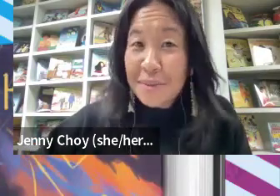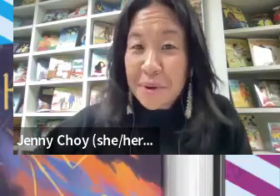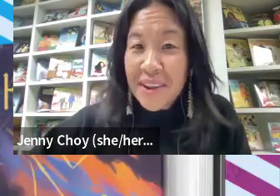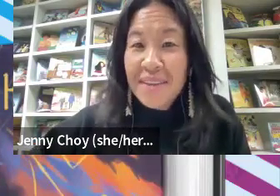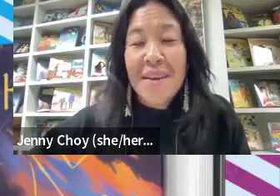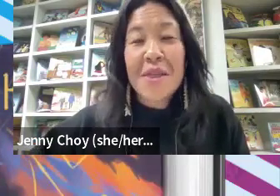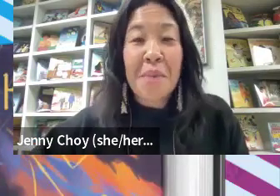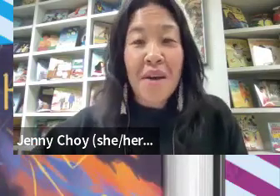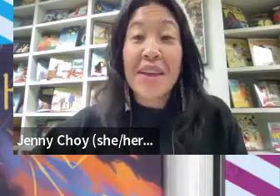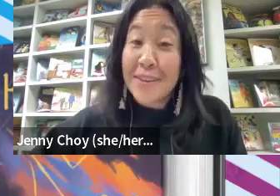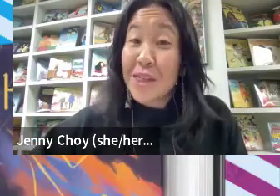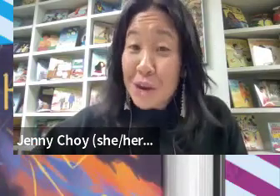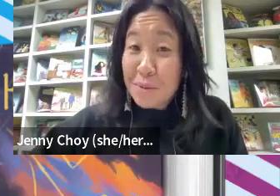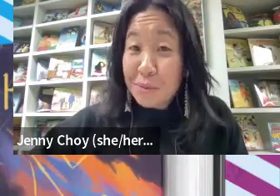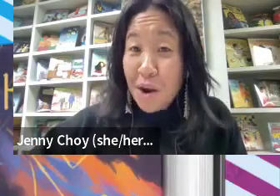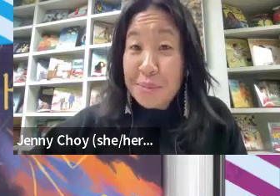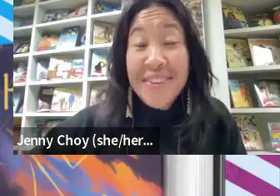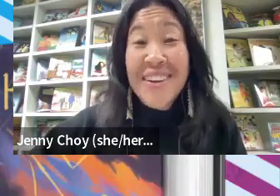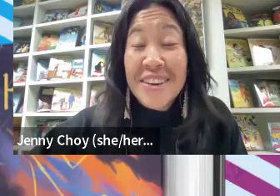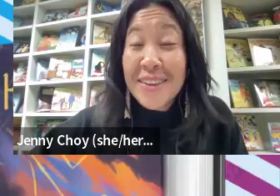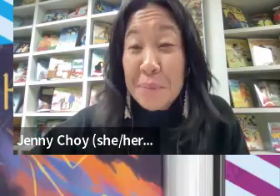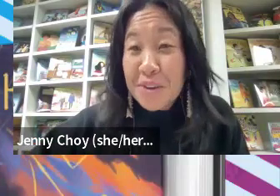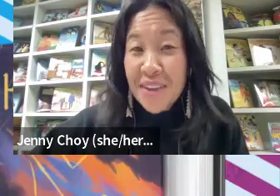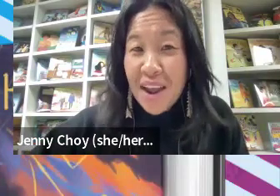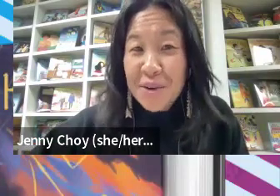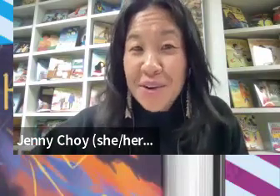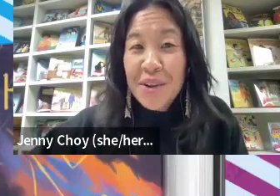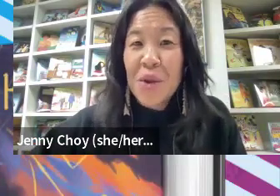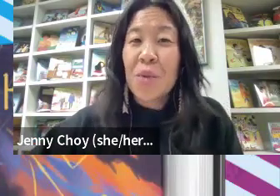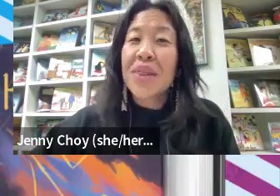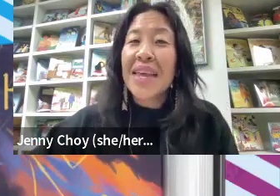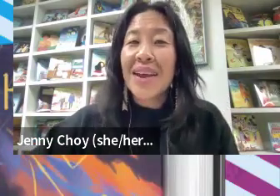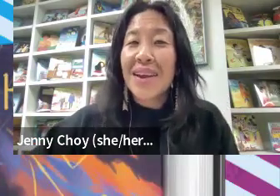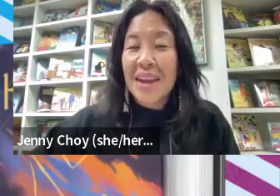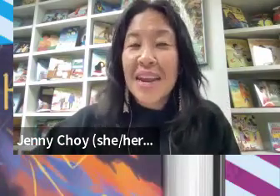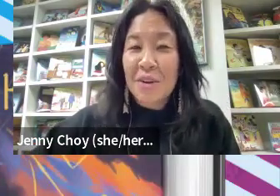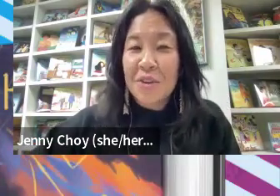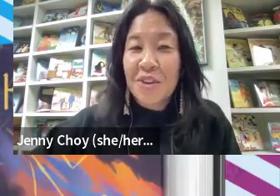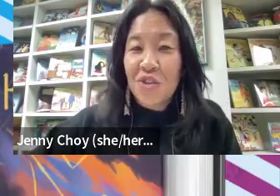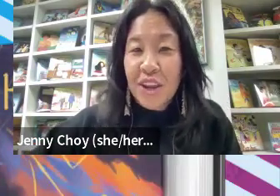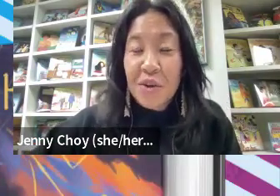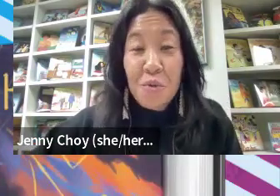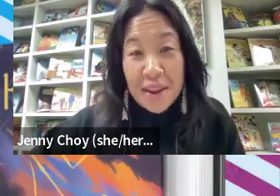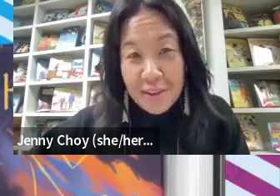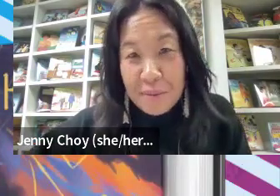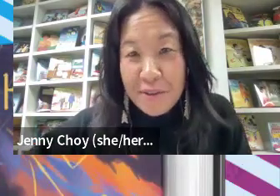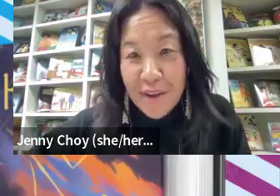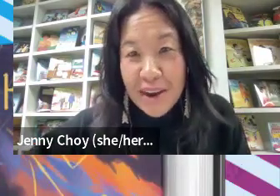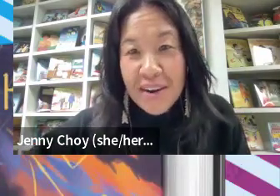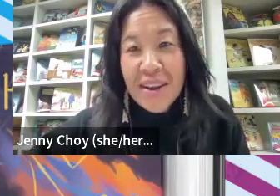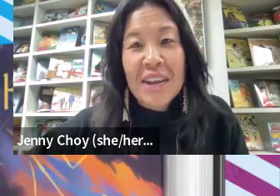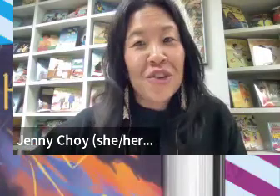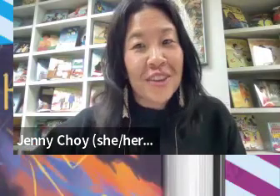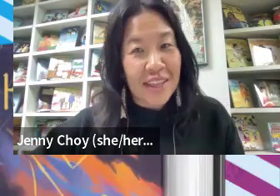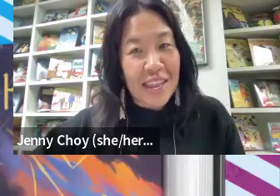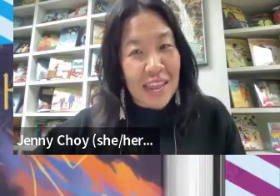their 18th birthday, their neighbor's barn mysteriously burns down. When Layla encounters a djinn rising from the